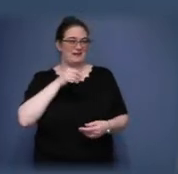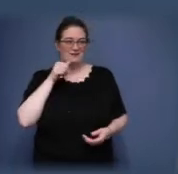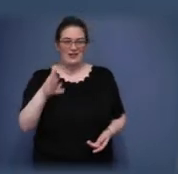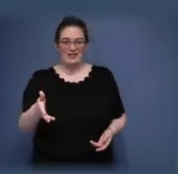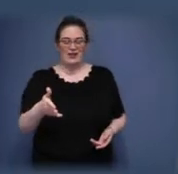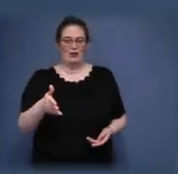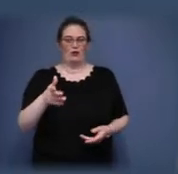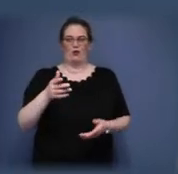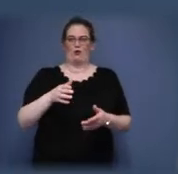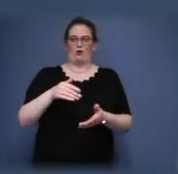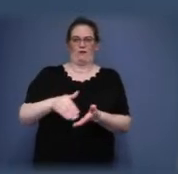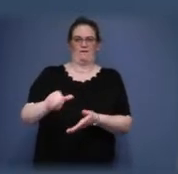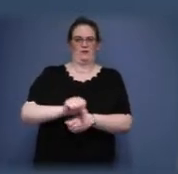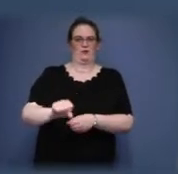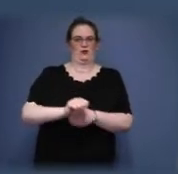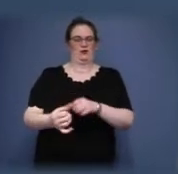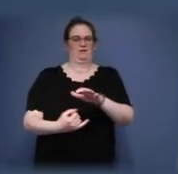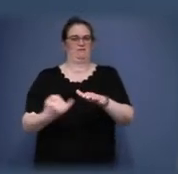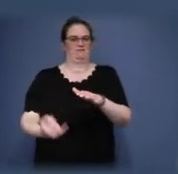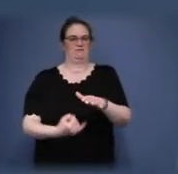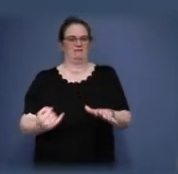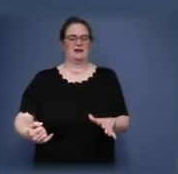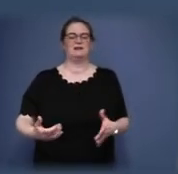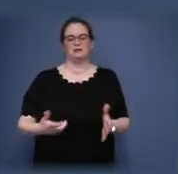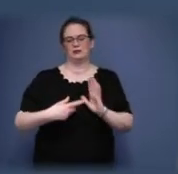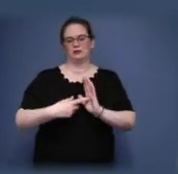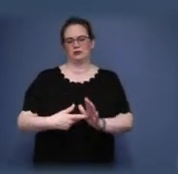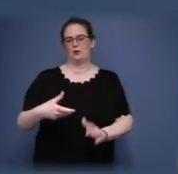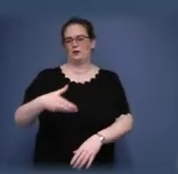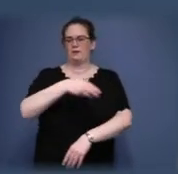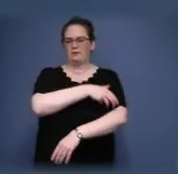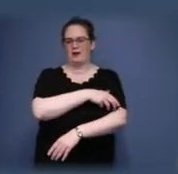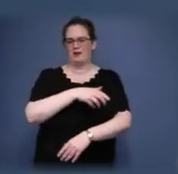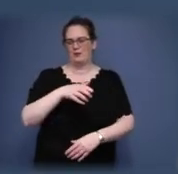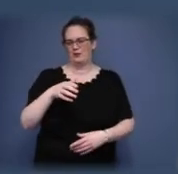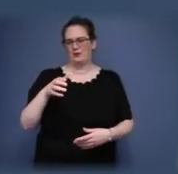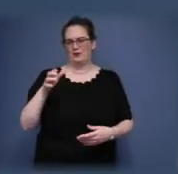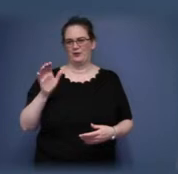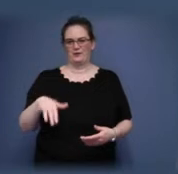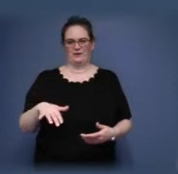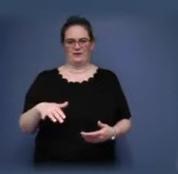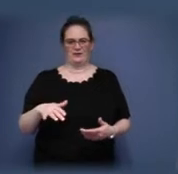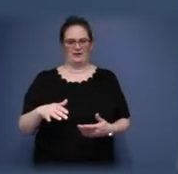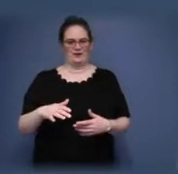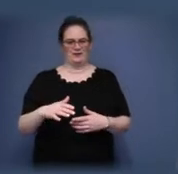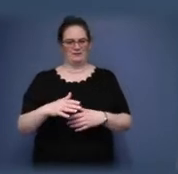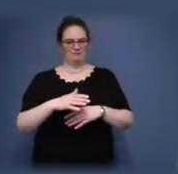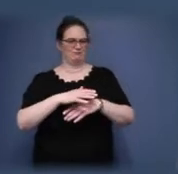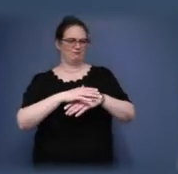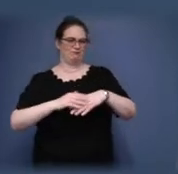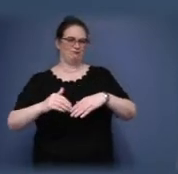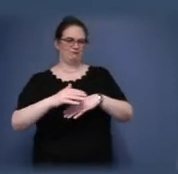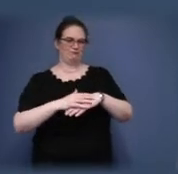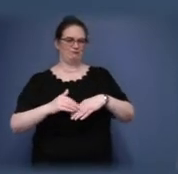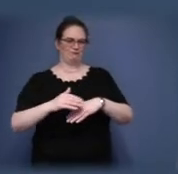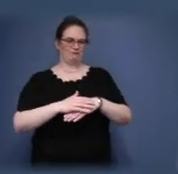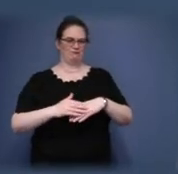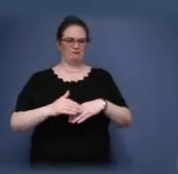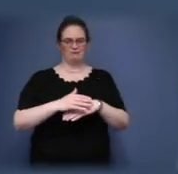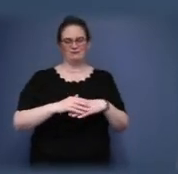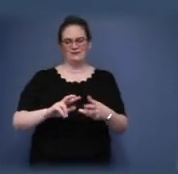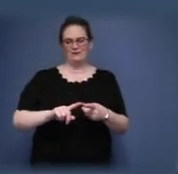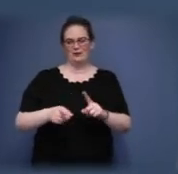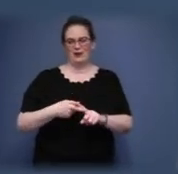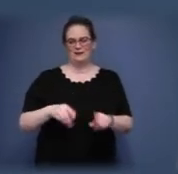in isolation, and it just again showed the power that a furry little friend